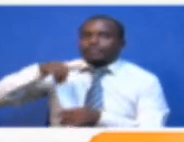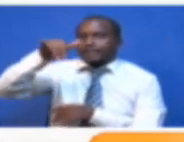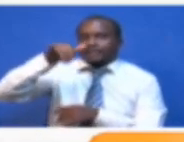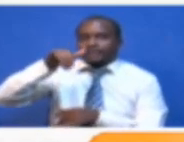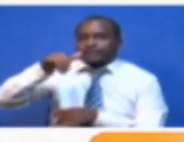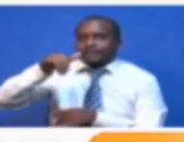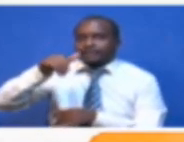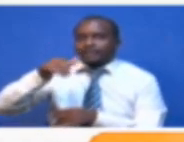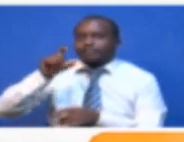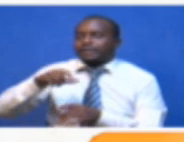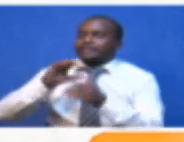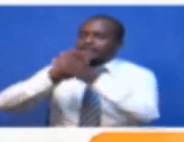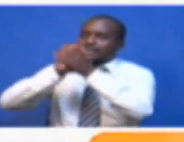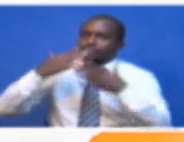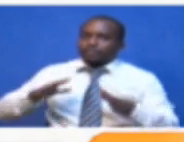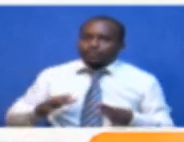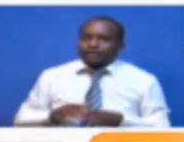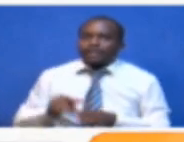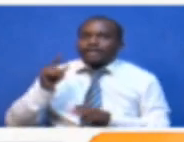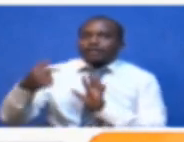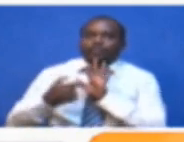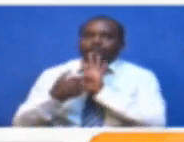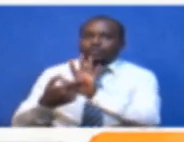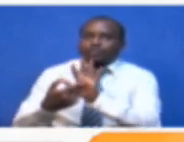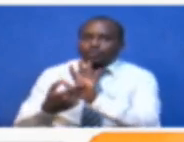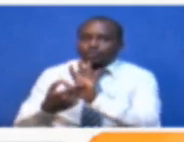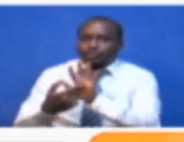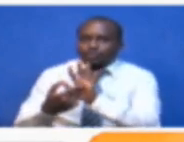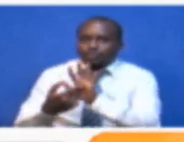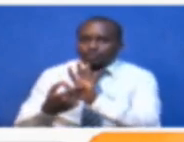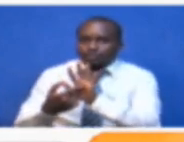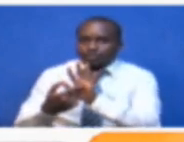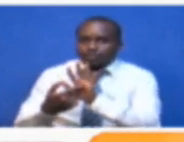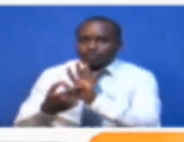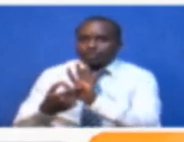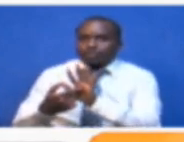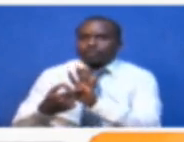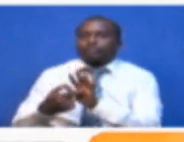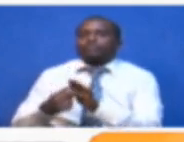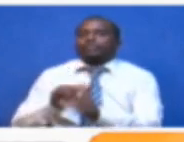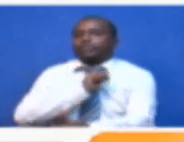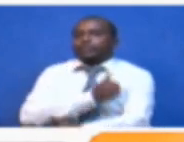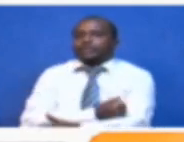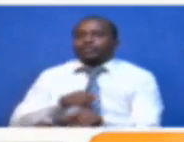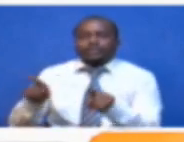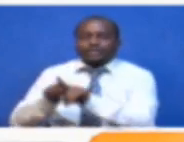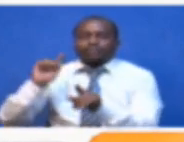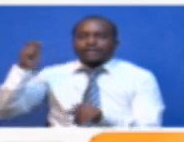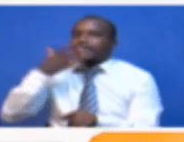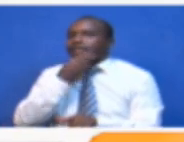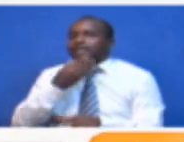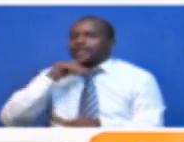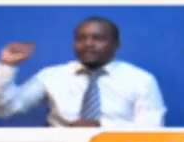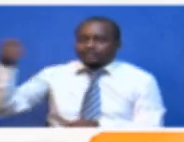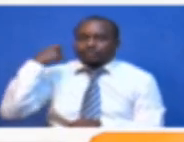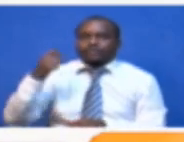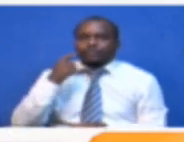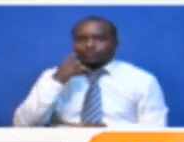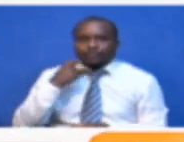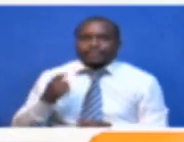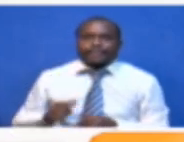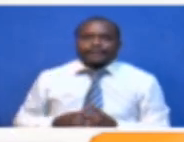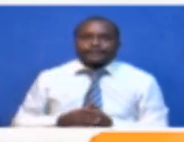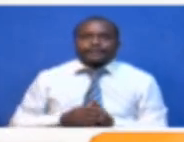authority. It was akin to Muzee Kenyatta's fly whisk. Correct. Yes. So Rotich, he yes. flies to